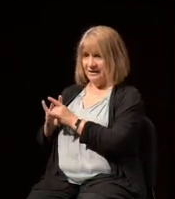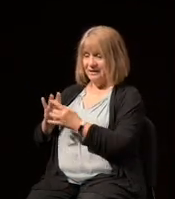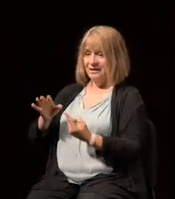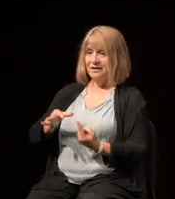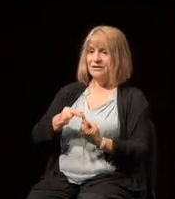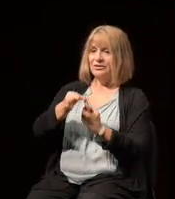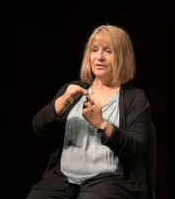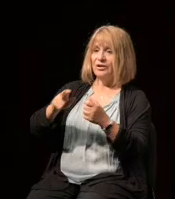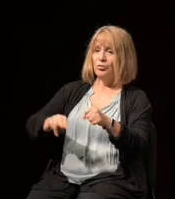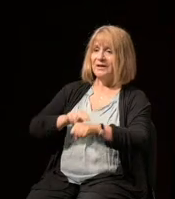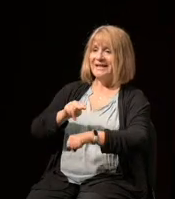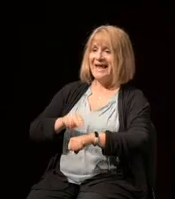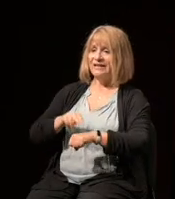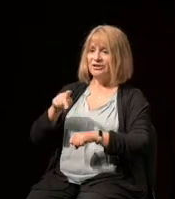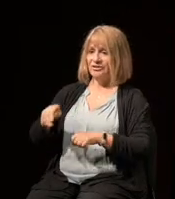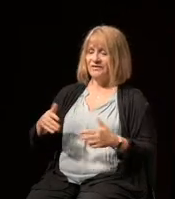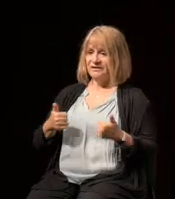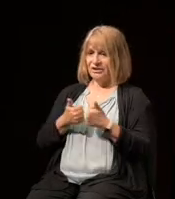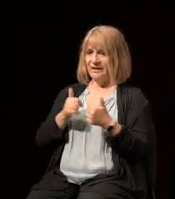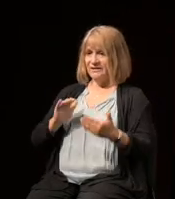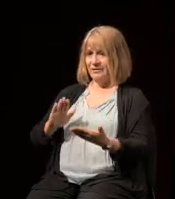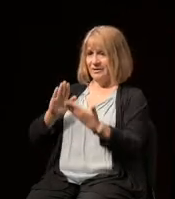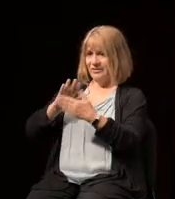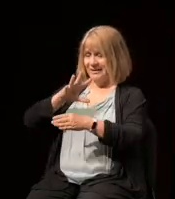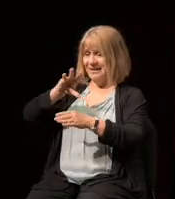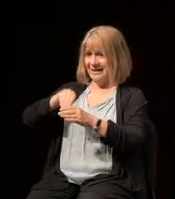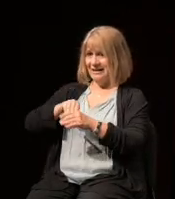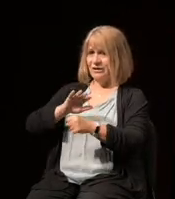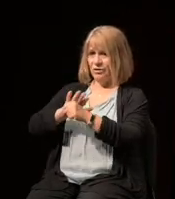of the challenges that we face,